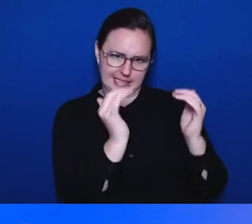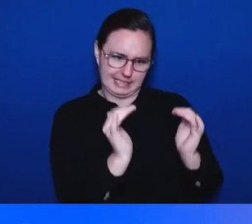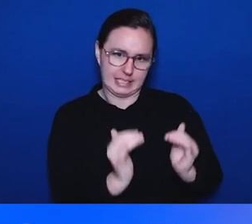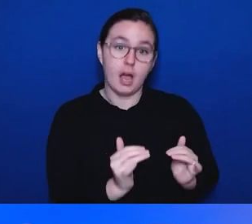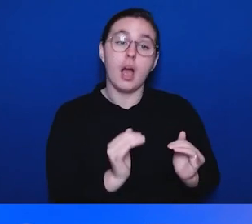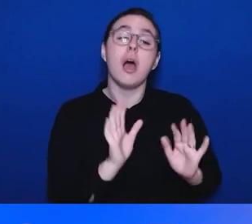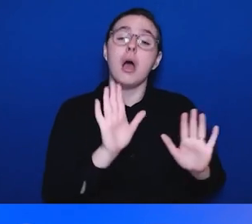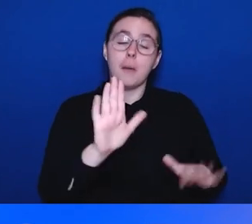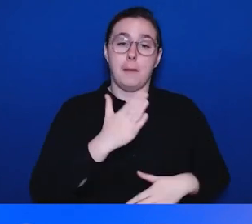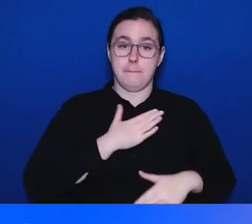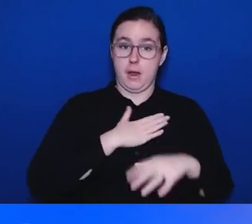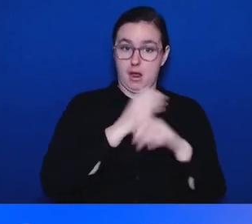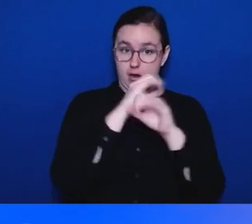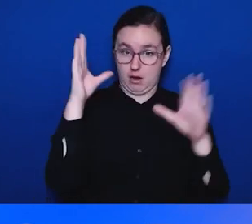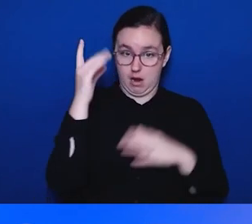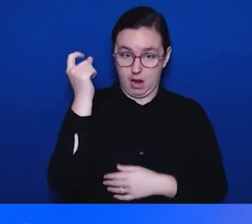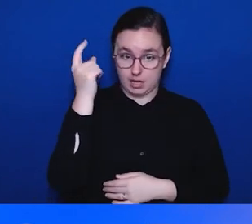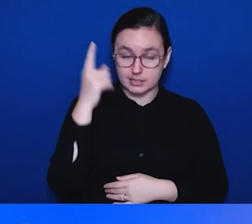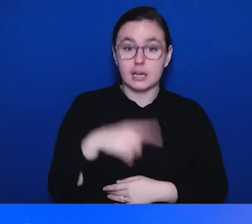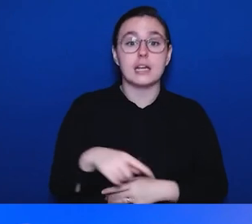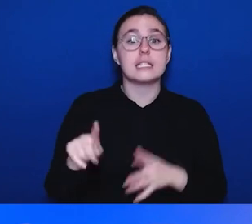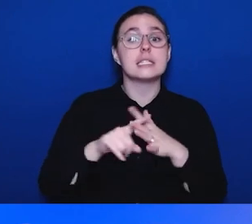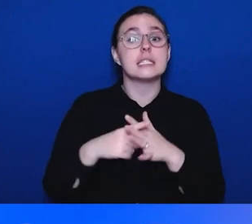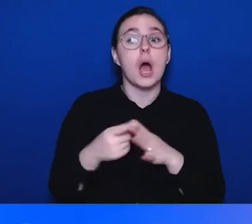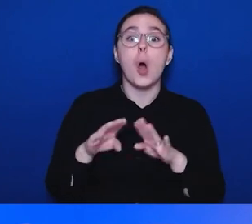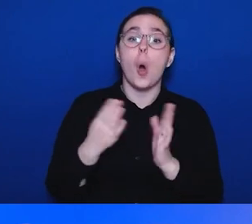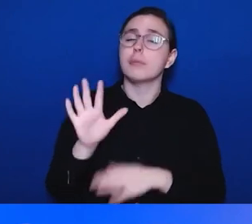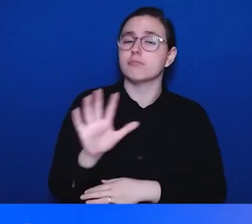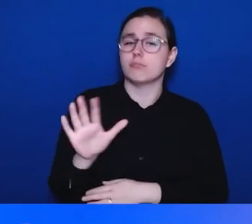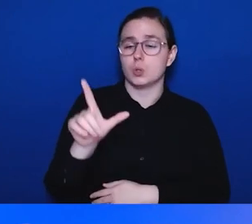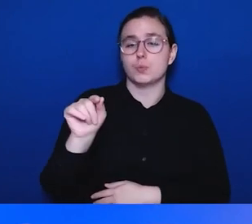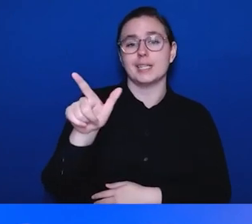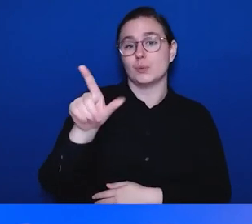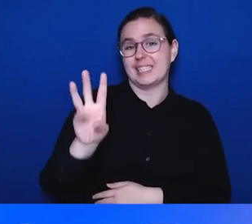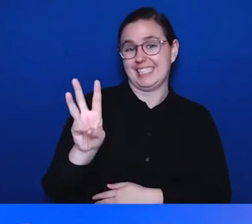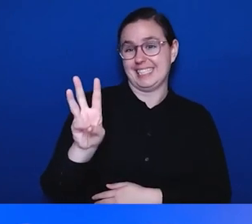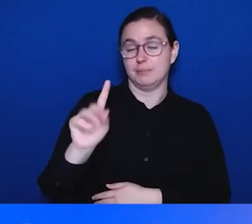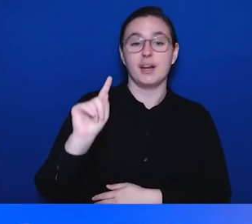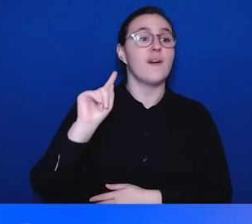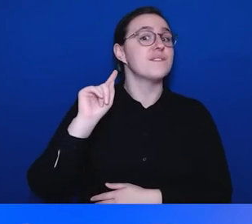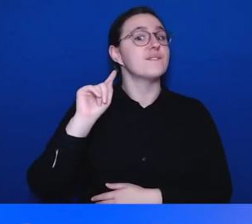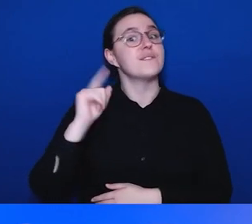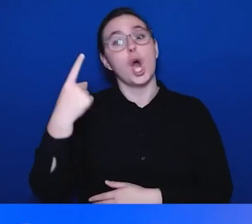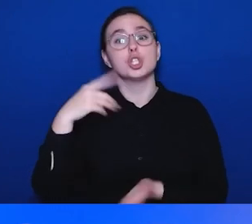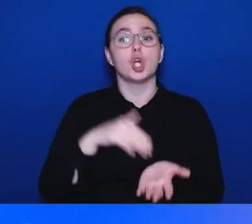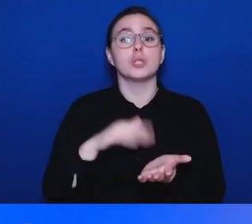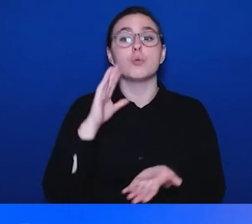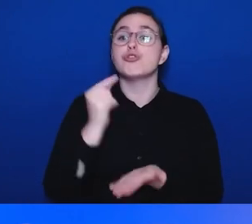so that work is underway. Our understanding and expectation is that students will be commencing in